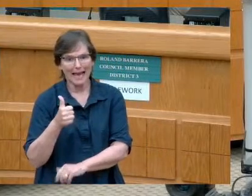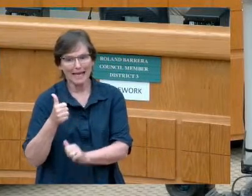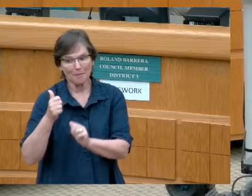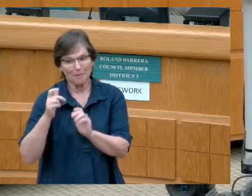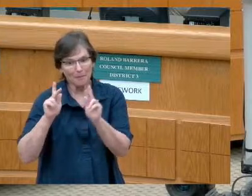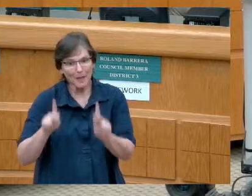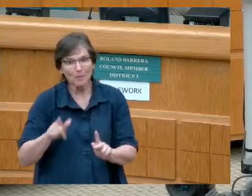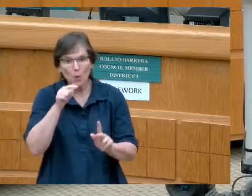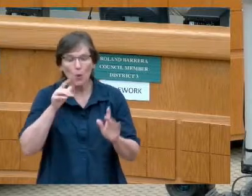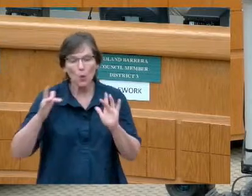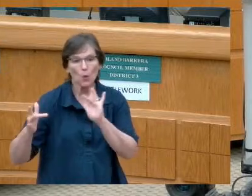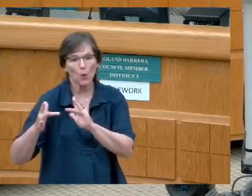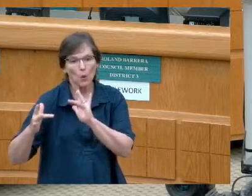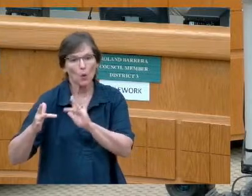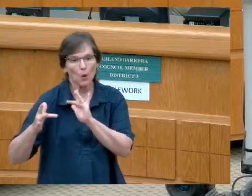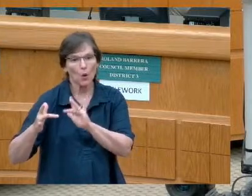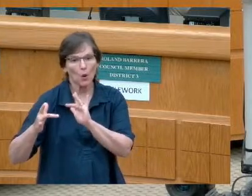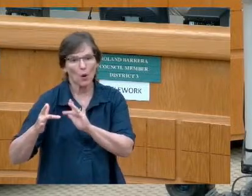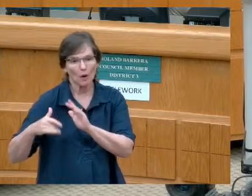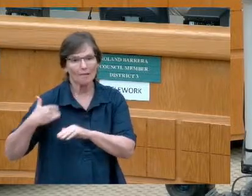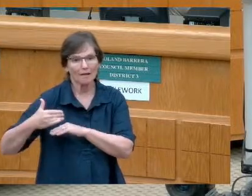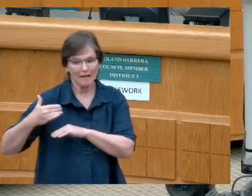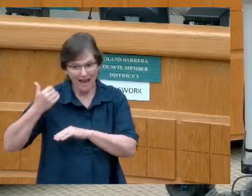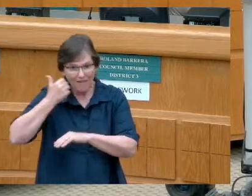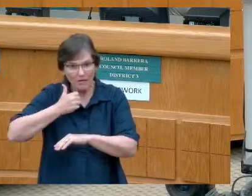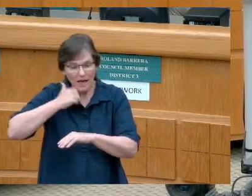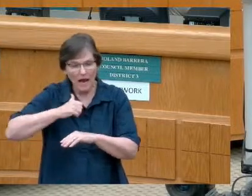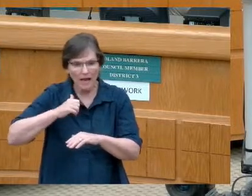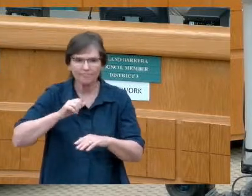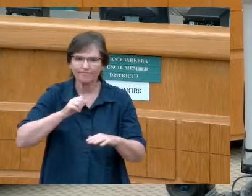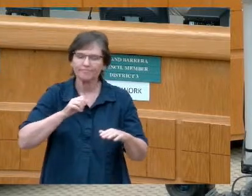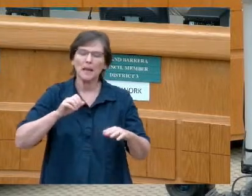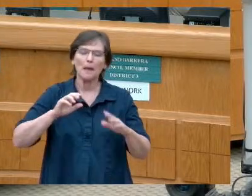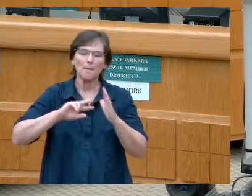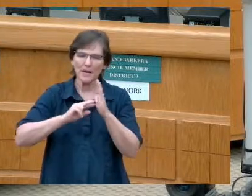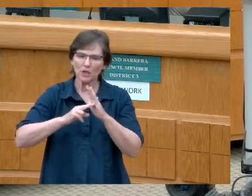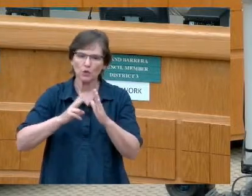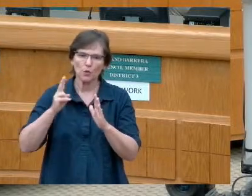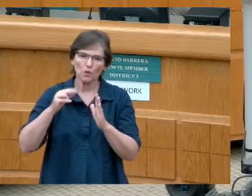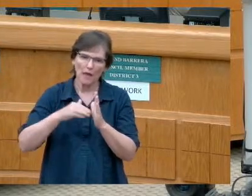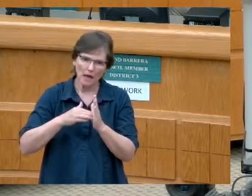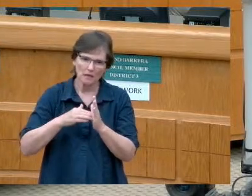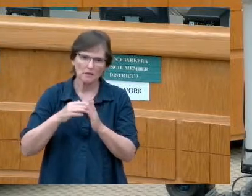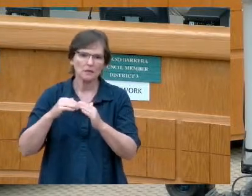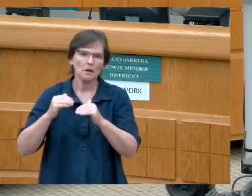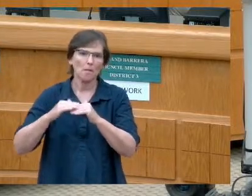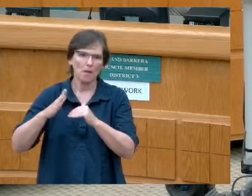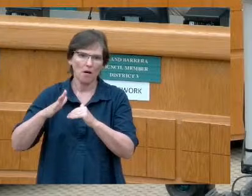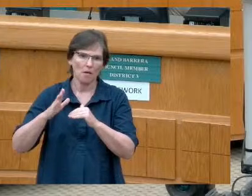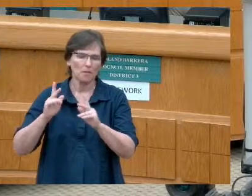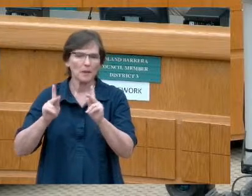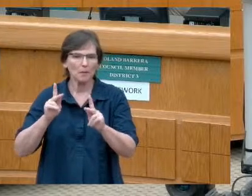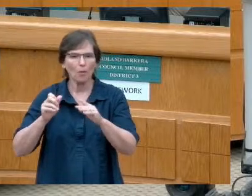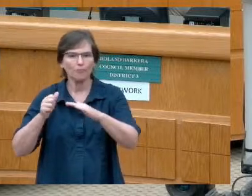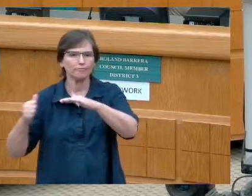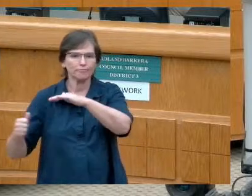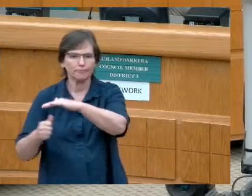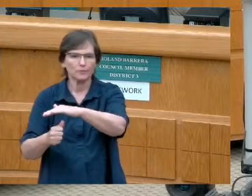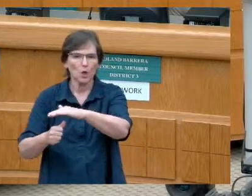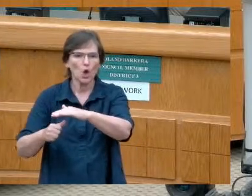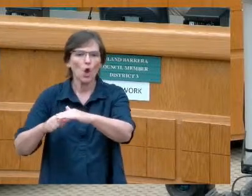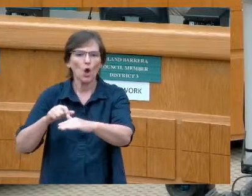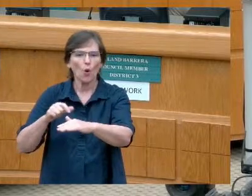people every day being placed in quarantine. Let's be perfectly clear. These numbers, 250 cases